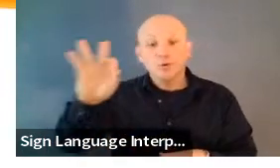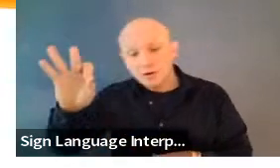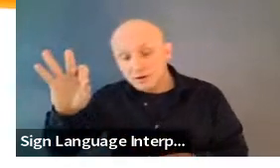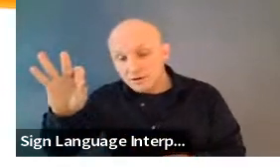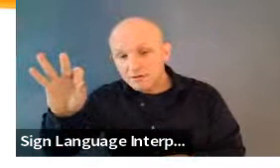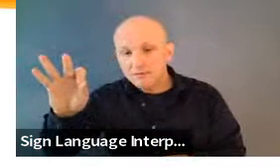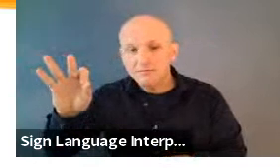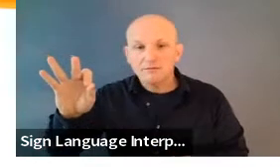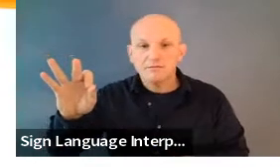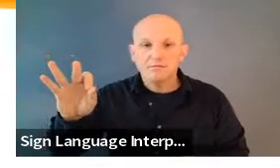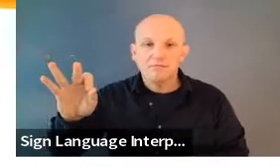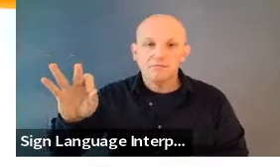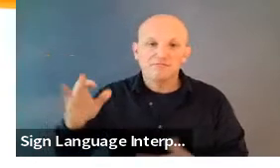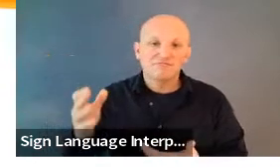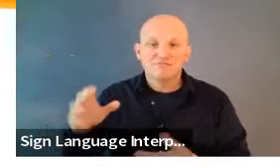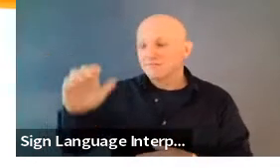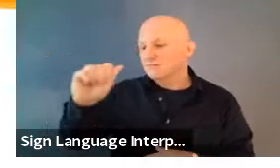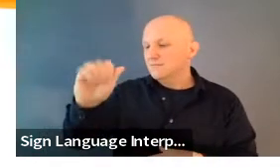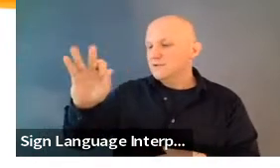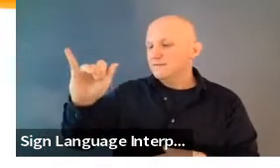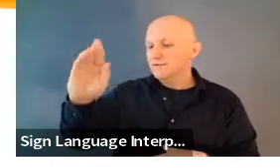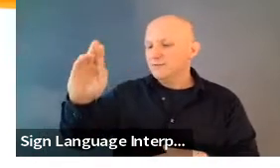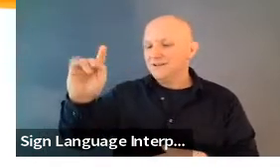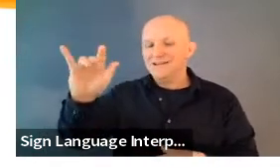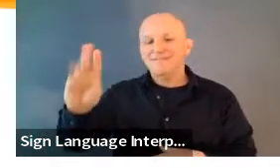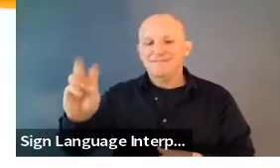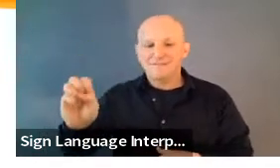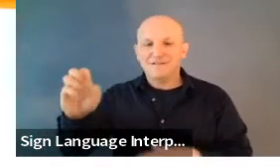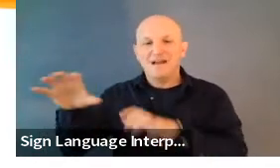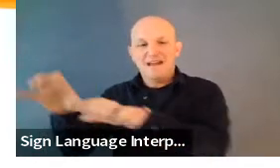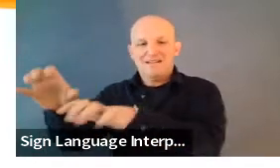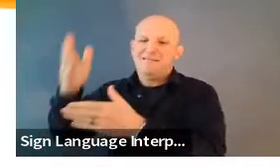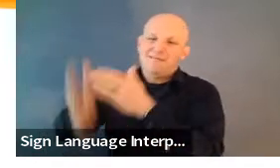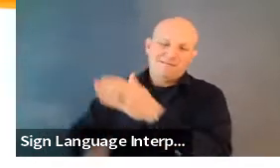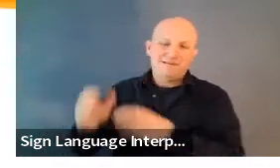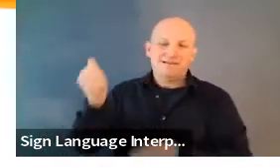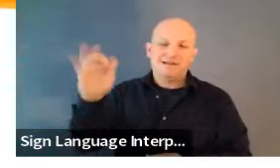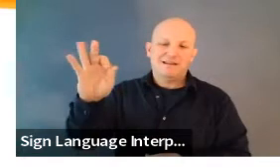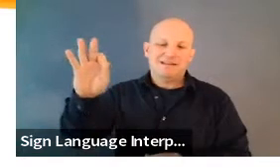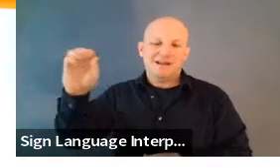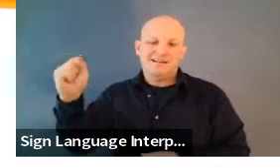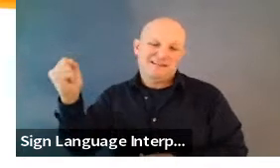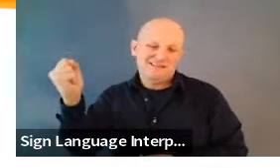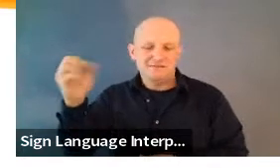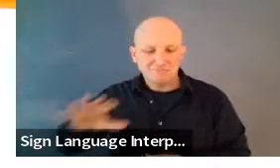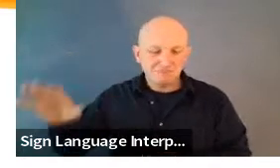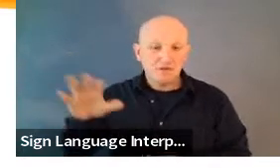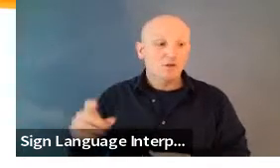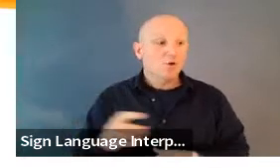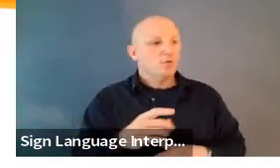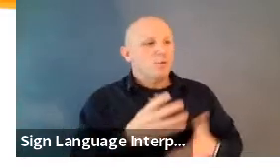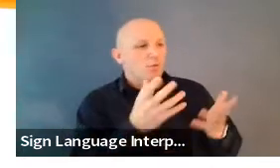the ending of affirmative action that happened back in the 90s. So in order to outreach to the most